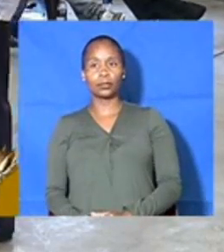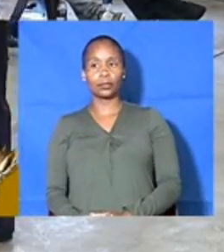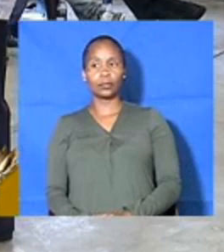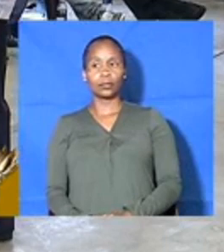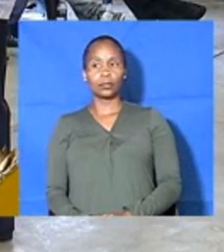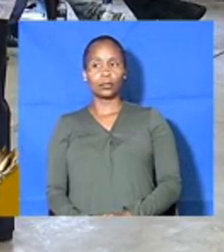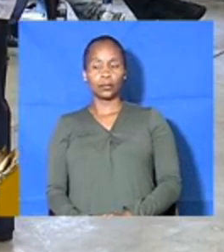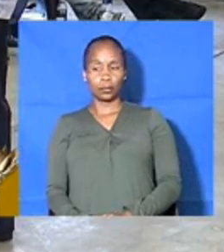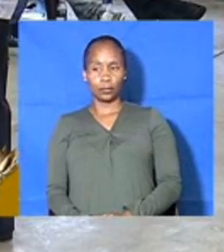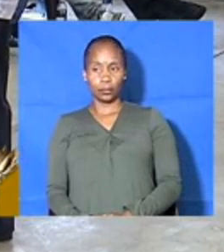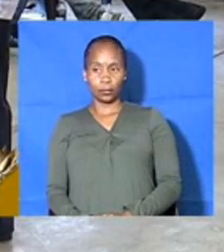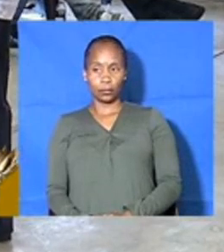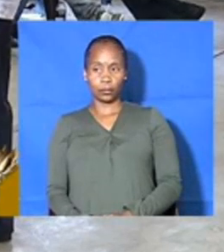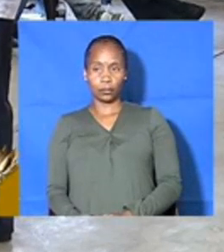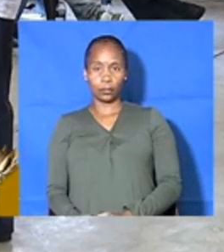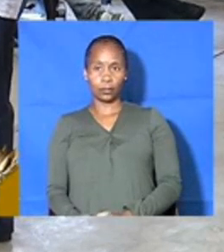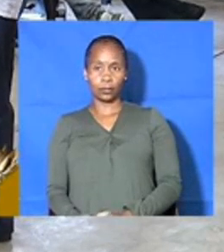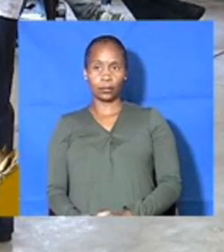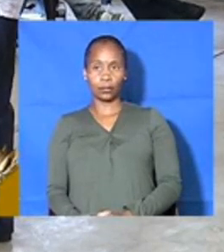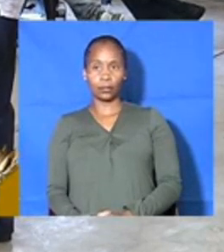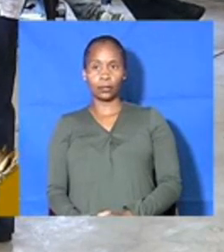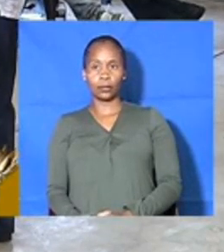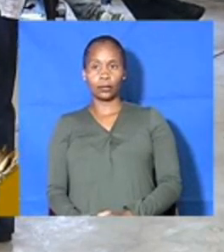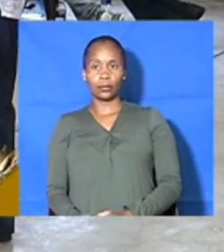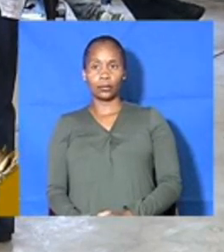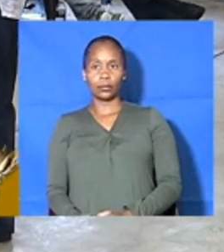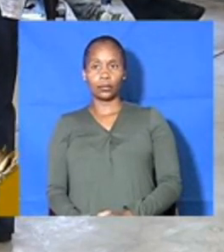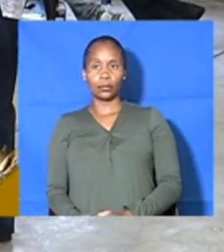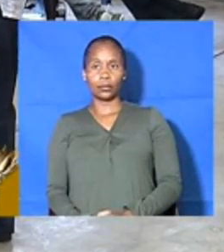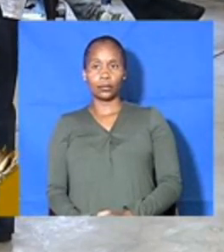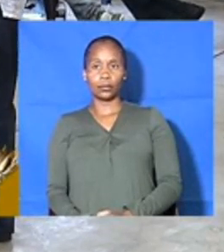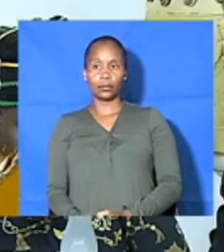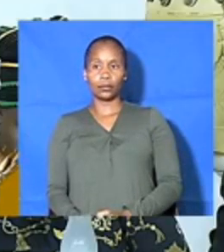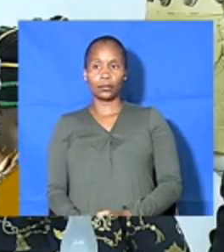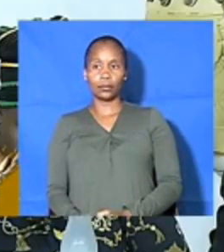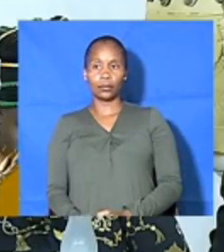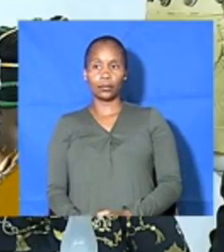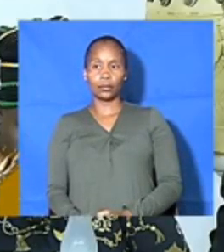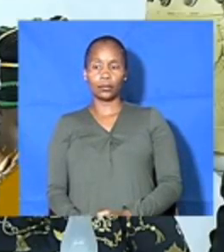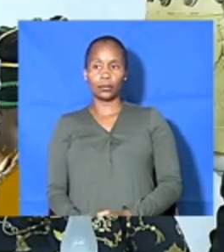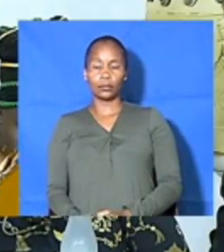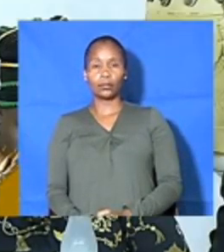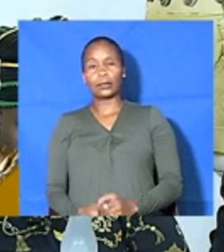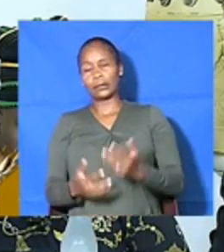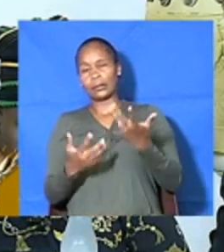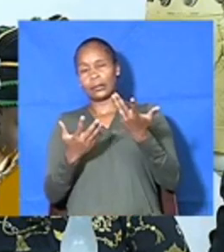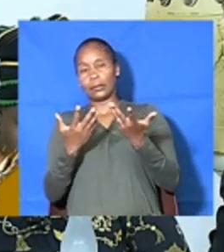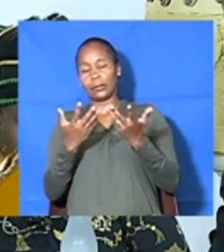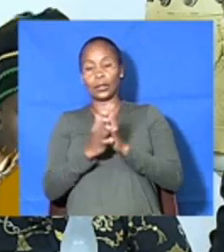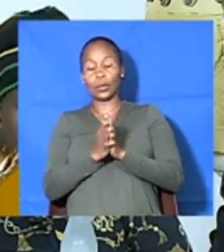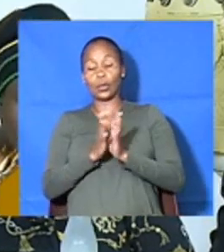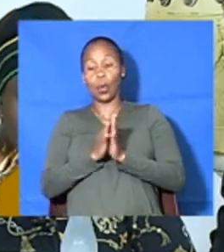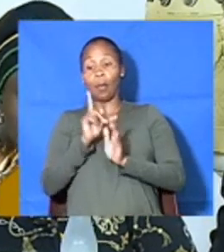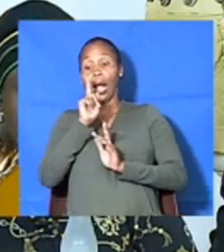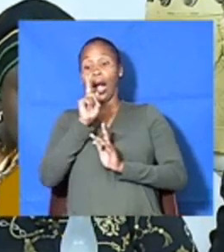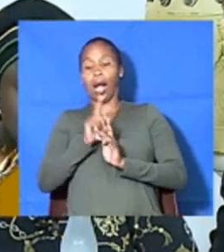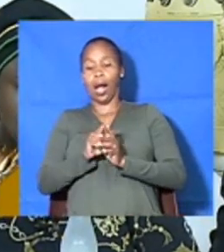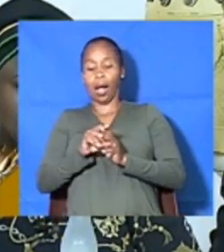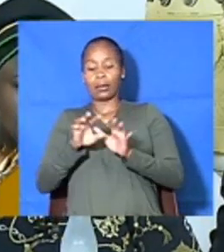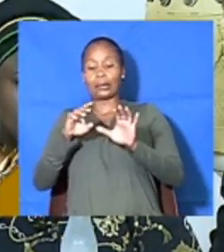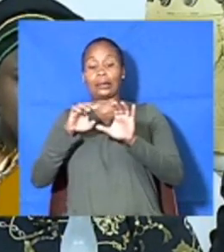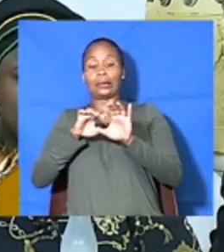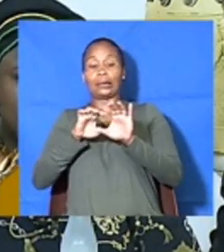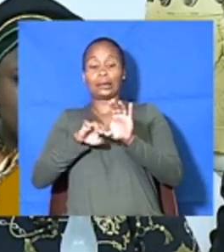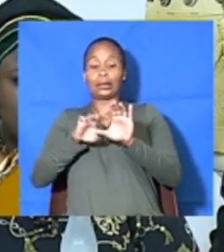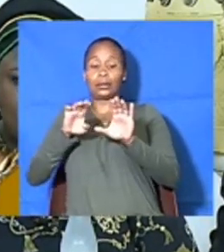we support NHI, even though we don't know the context and the details about it. Okay, we don't